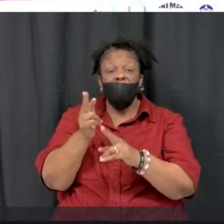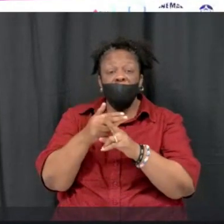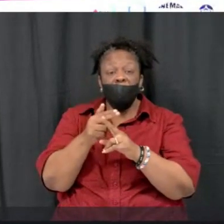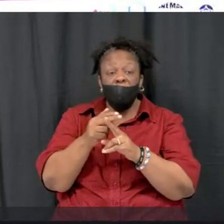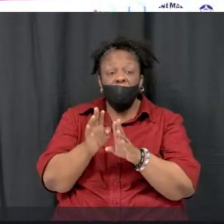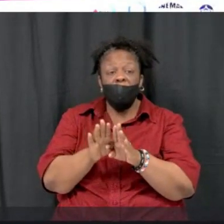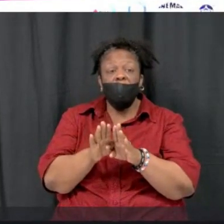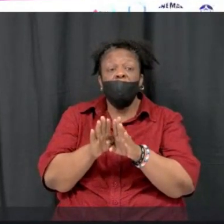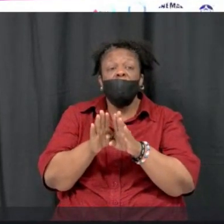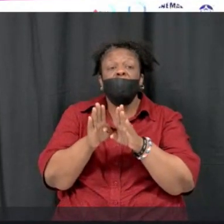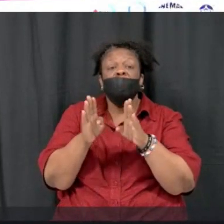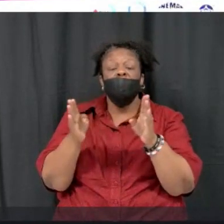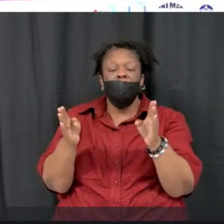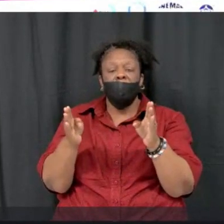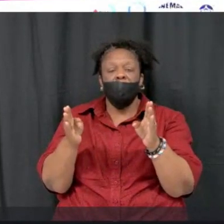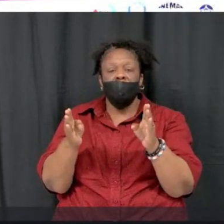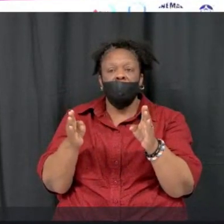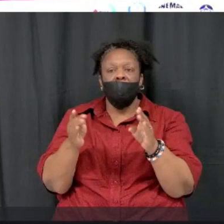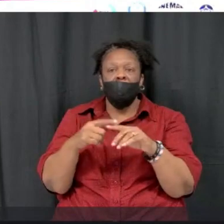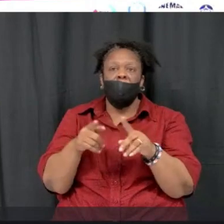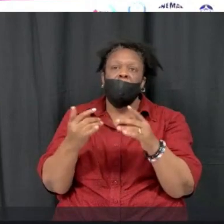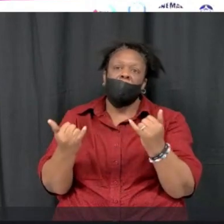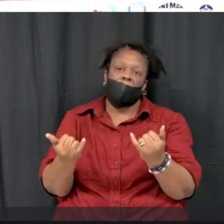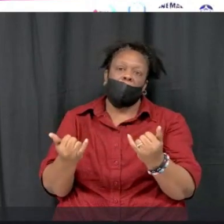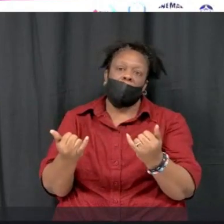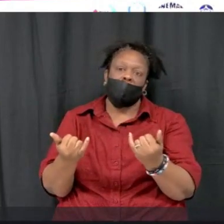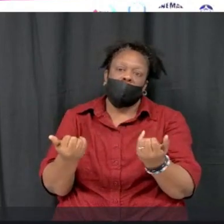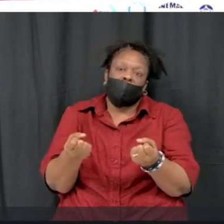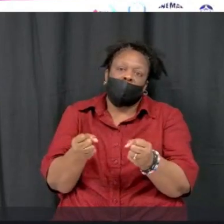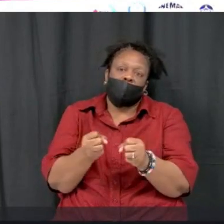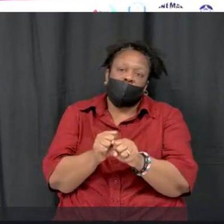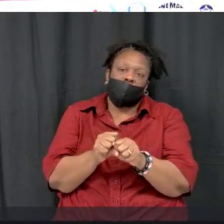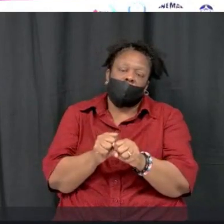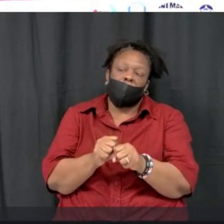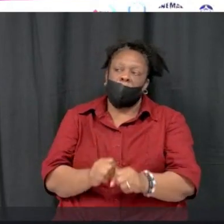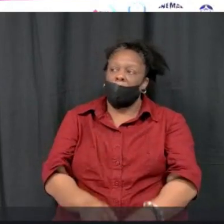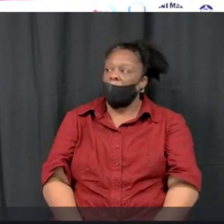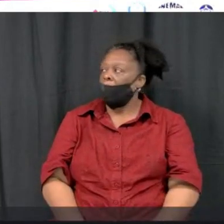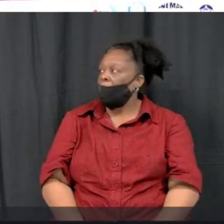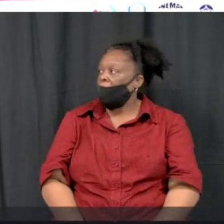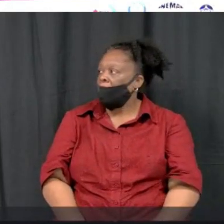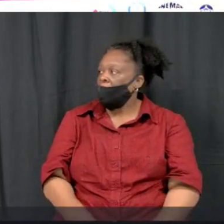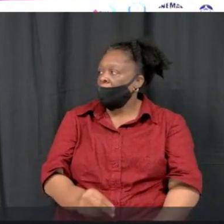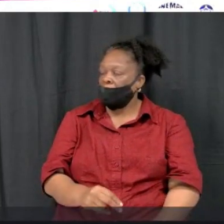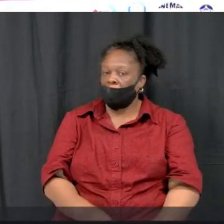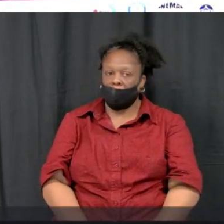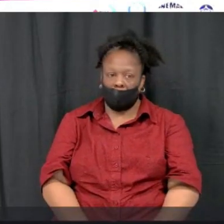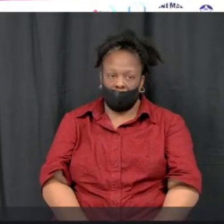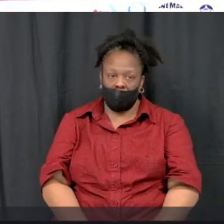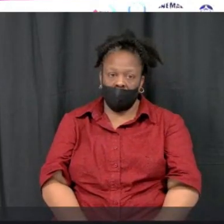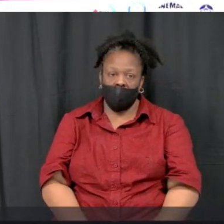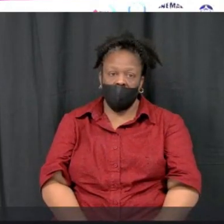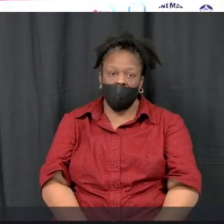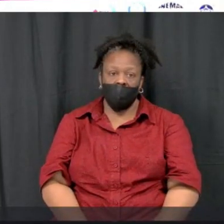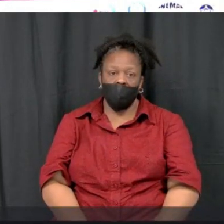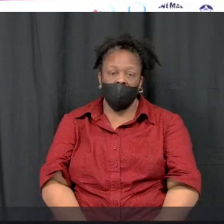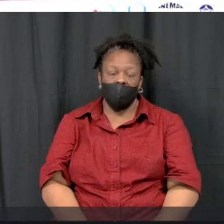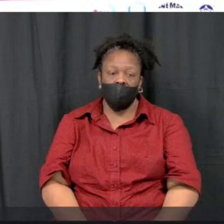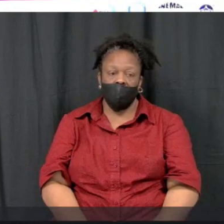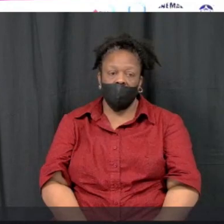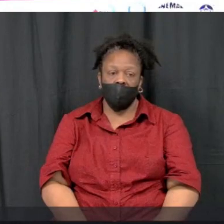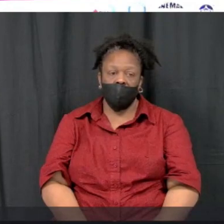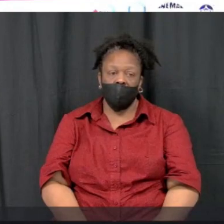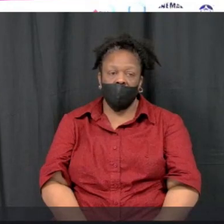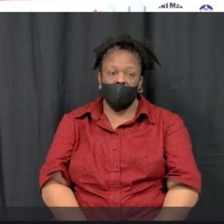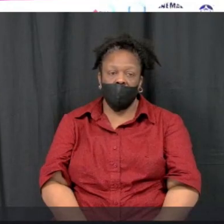conversation today, despite all of our efforts from everyone in the public and the private sector to try and get